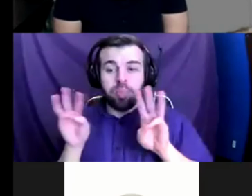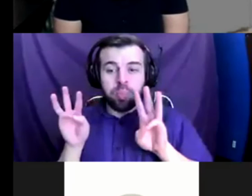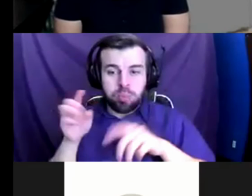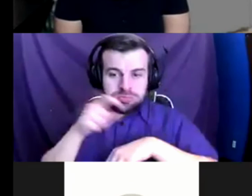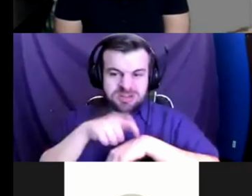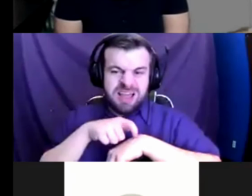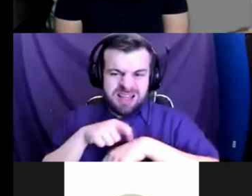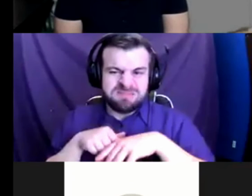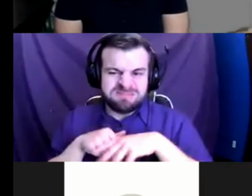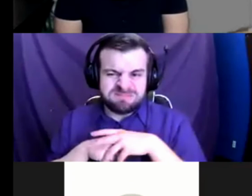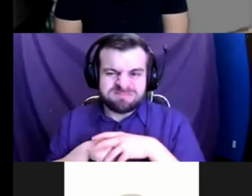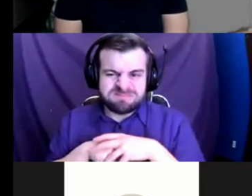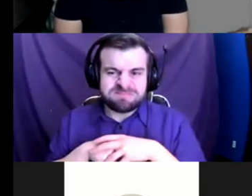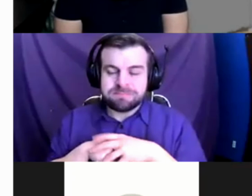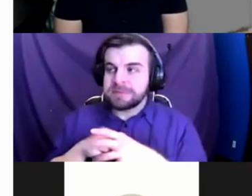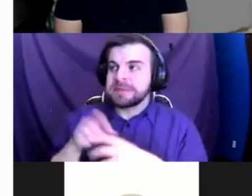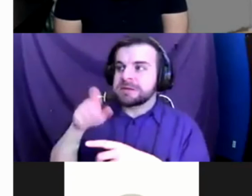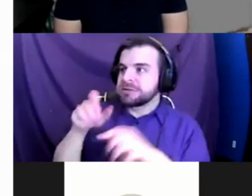Gotta stay warm.